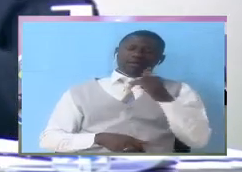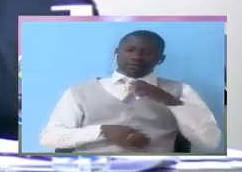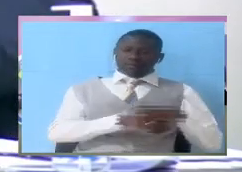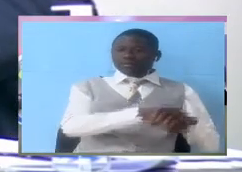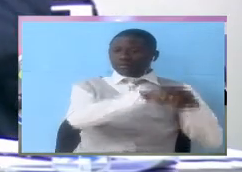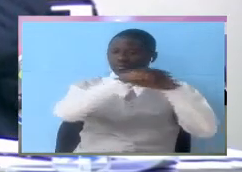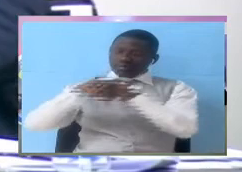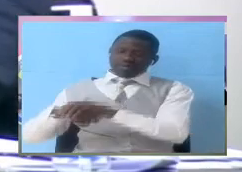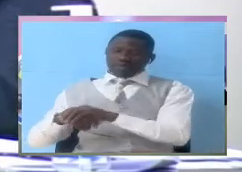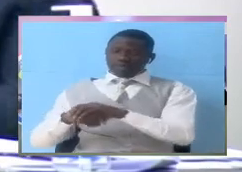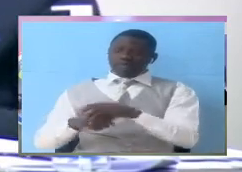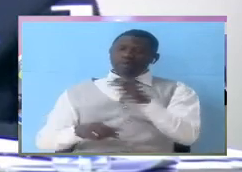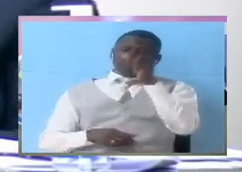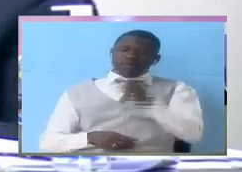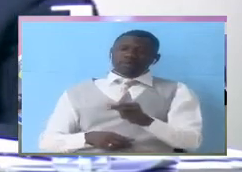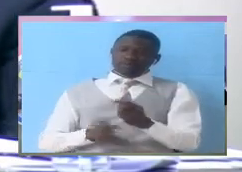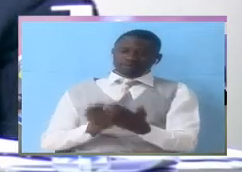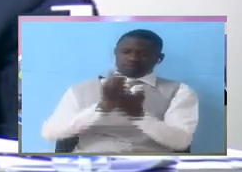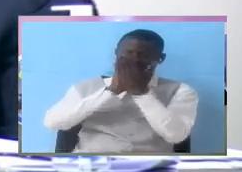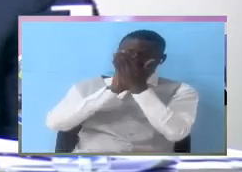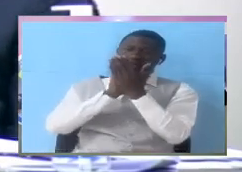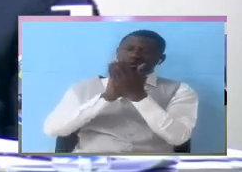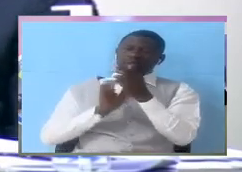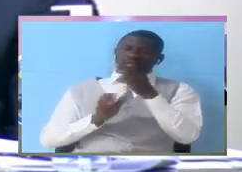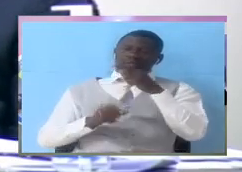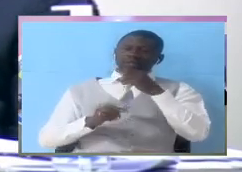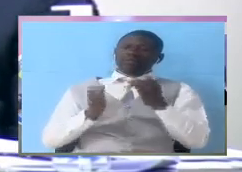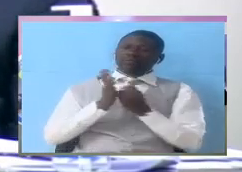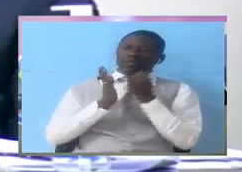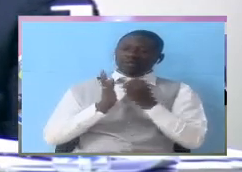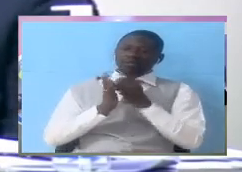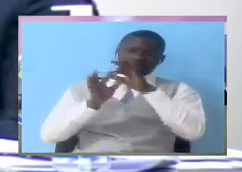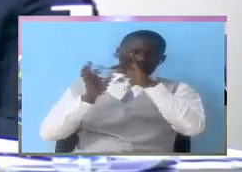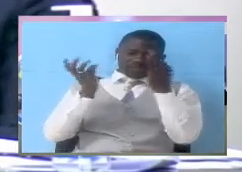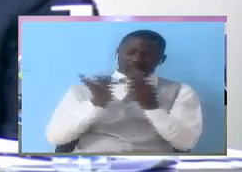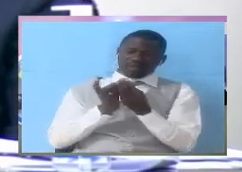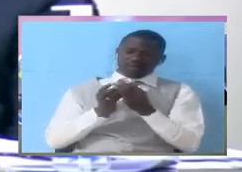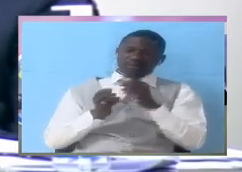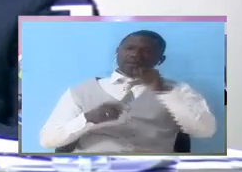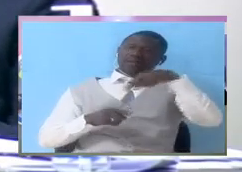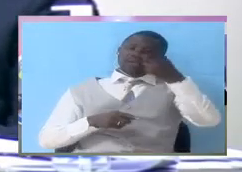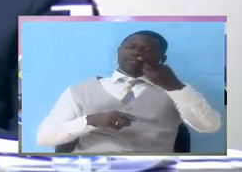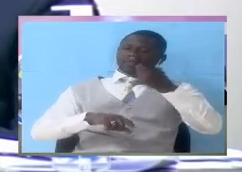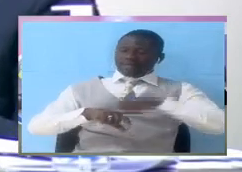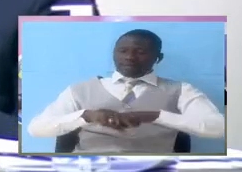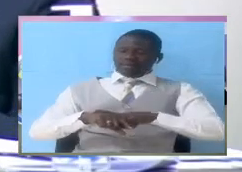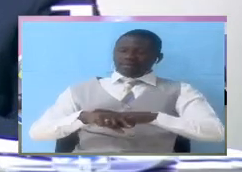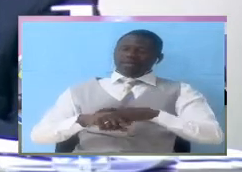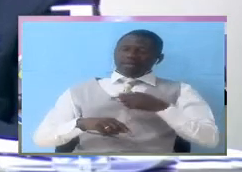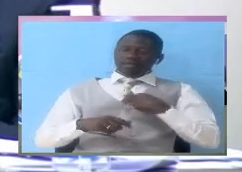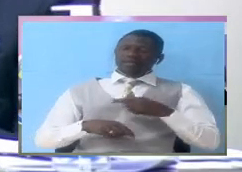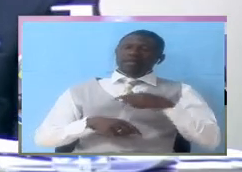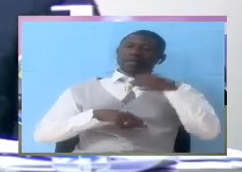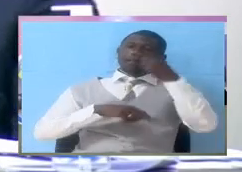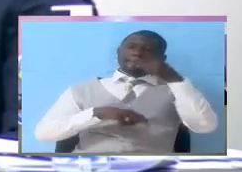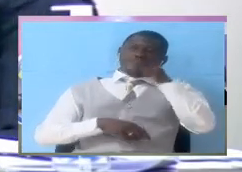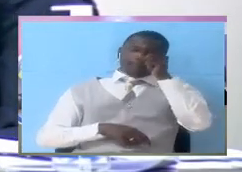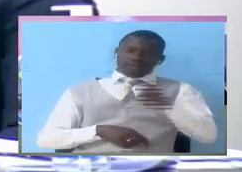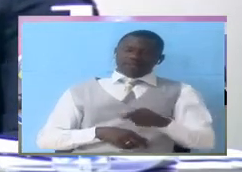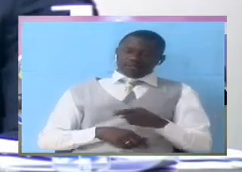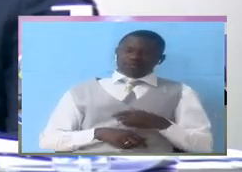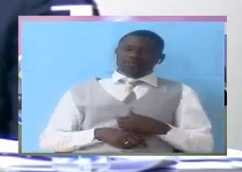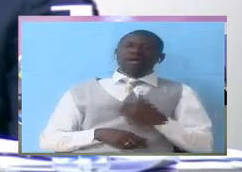the person before the panel at another time. Dal di ko indi waat benen jamono ci kanam panel. And the person is subjected to another round of